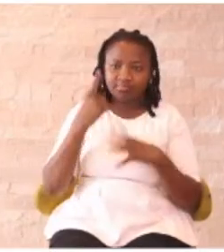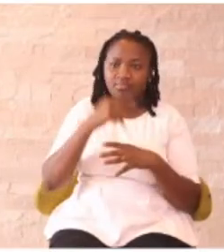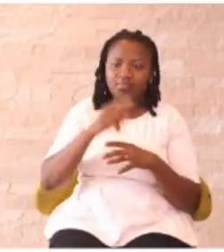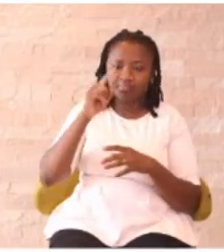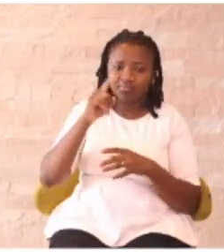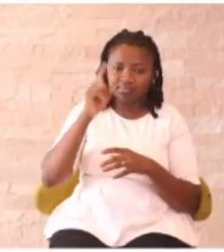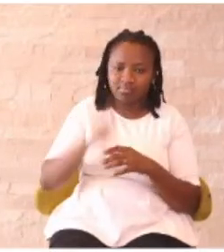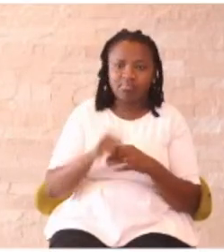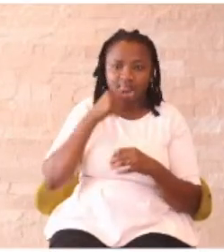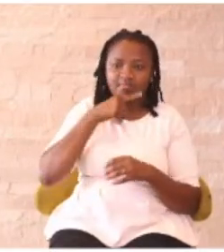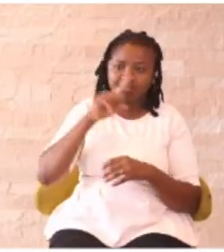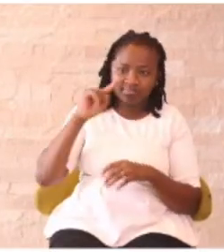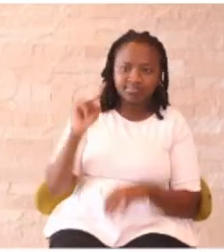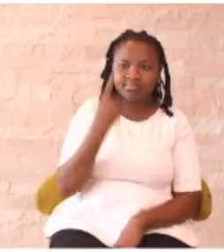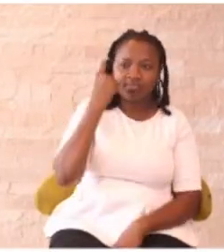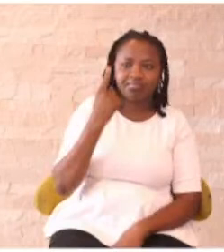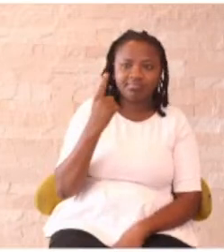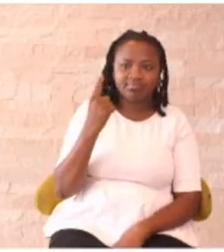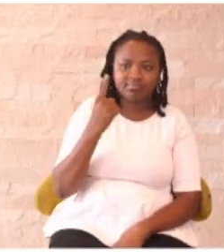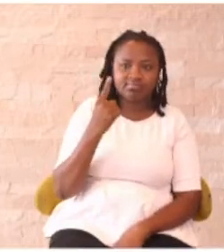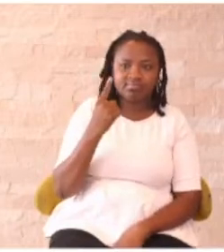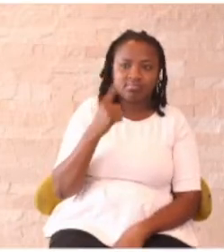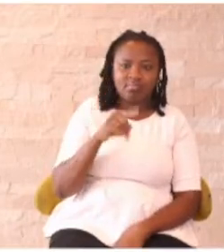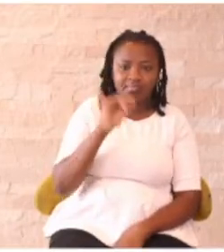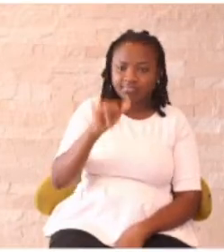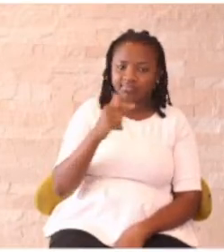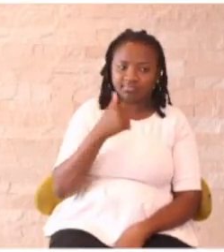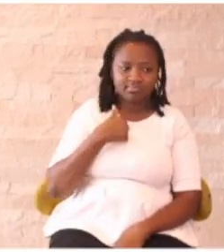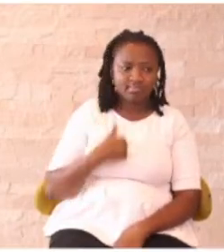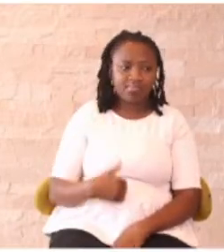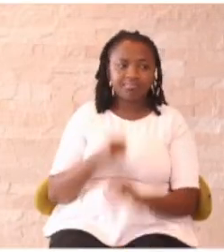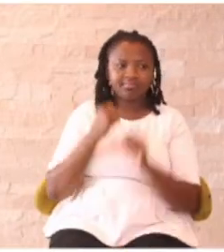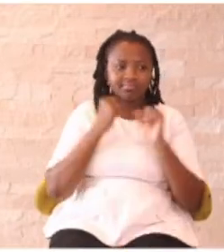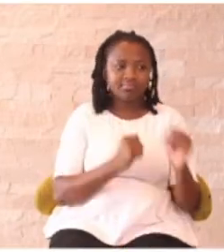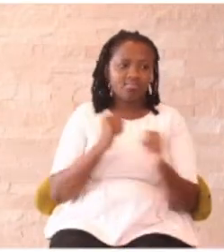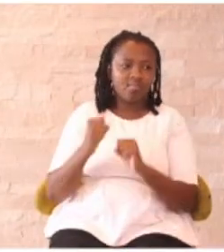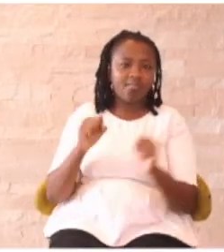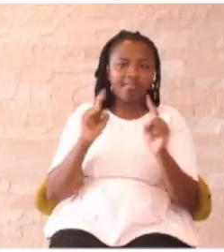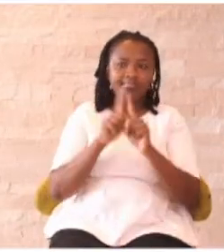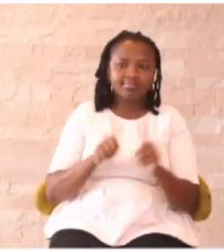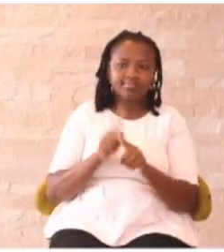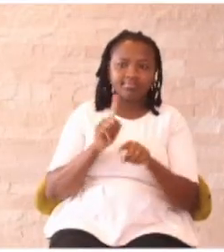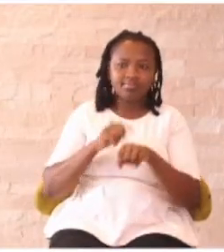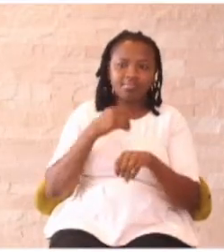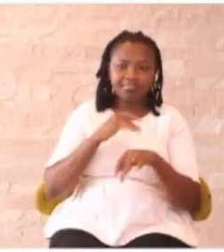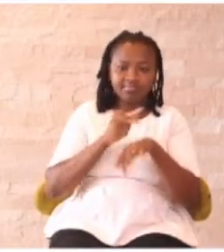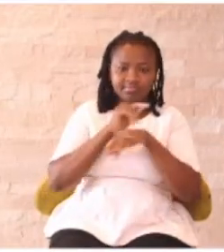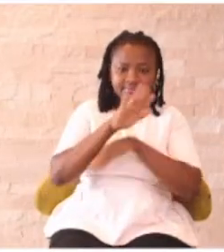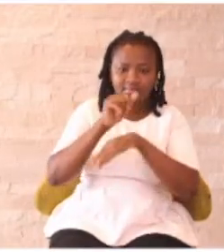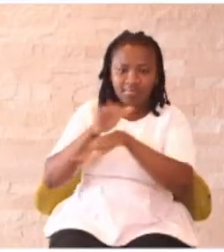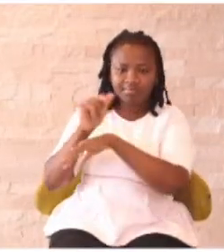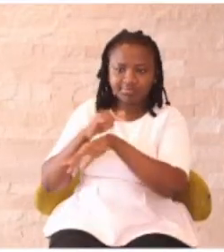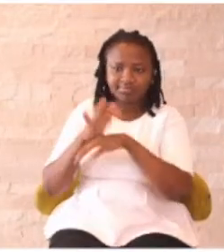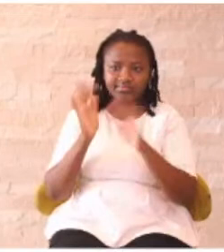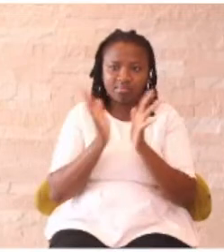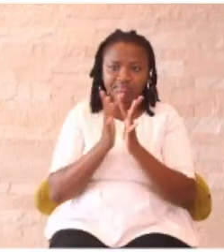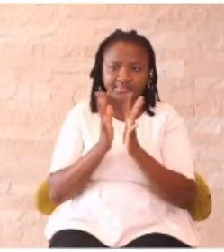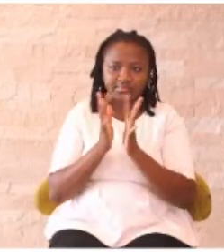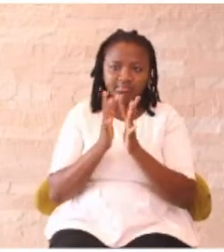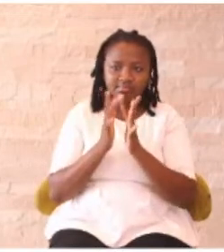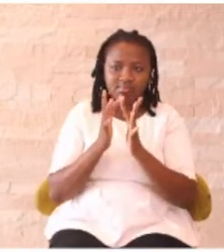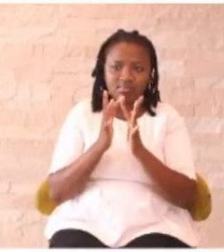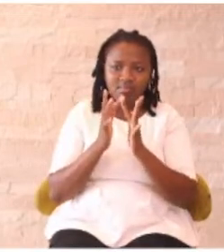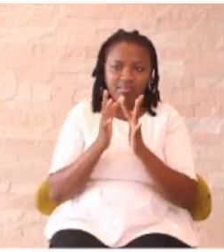first. I really struggled with that. And again, even when sending the emails, who to address